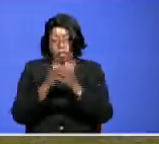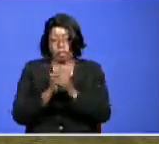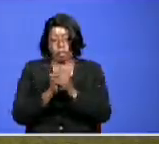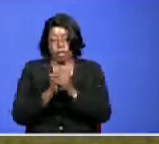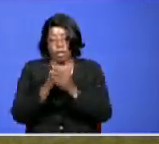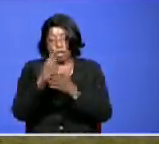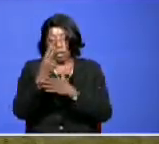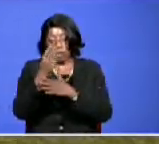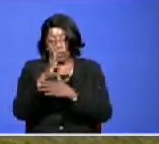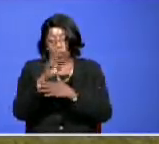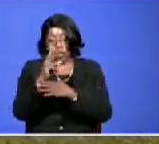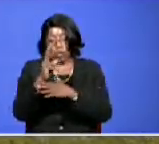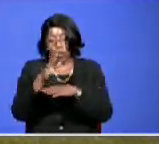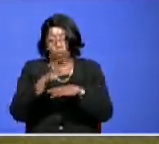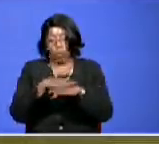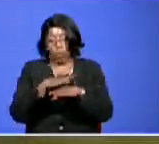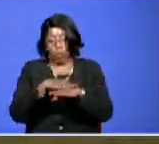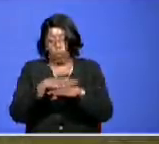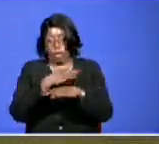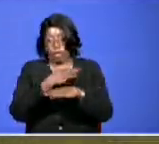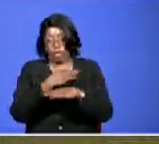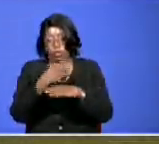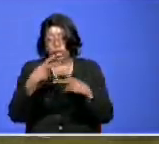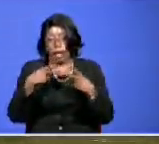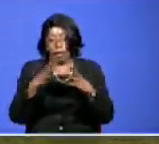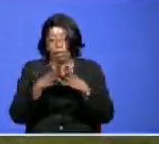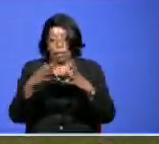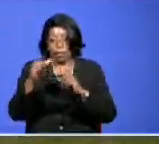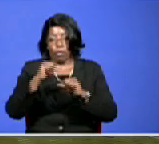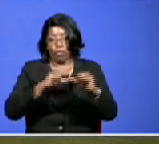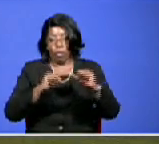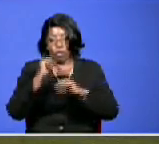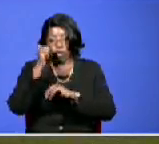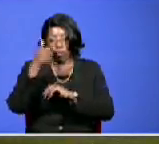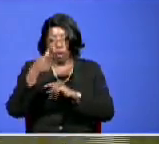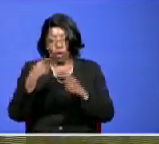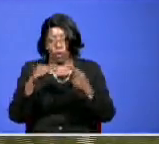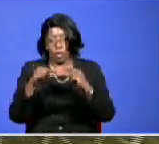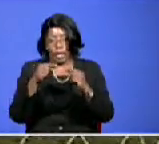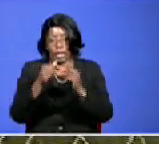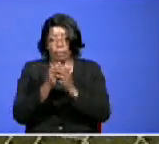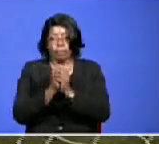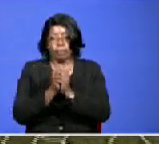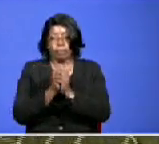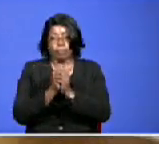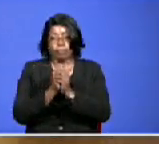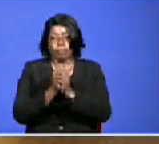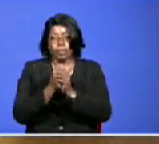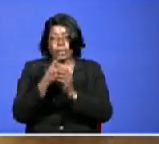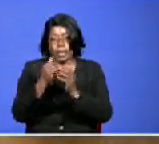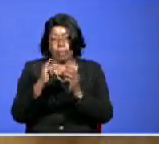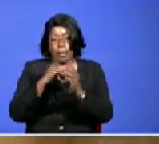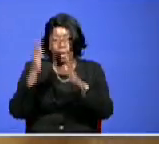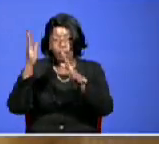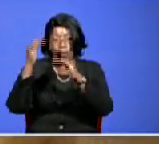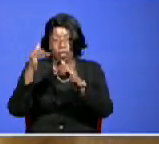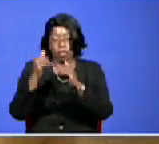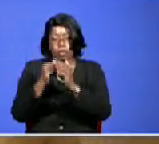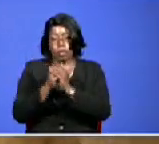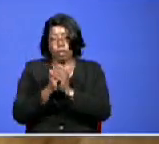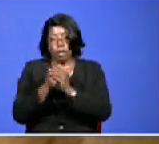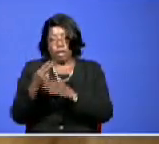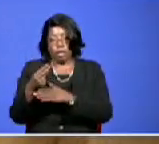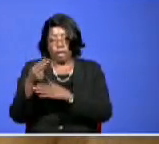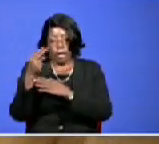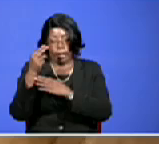the 242 on their jersey are expecting to have a big performance in tomorrow's game. My expectations, I'd say they're a bit